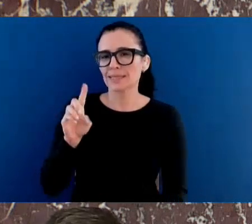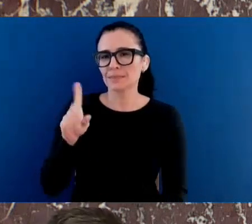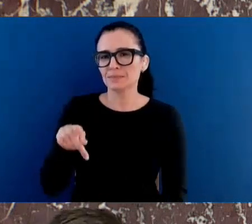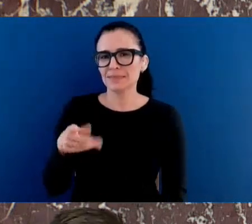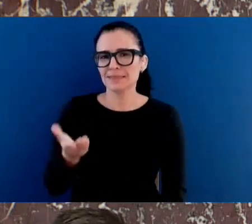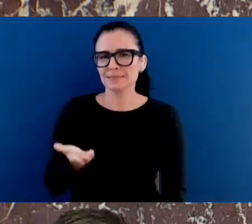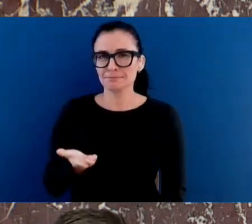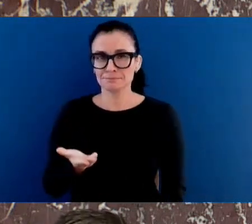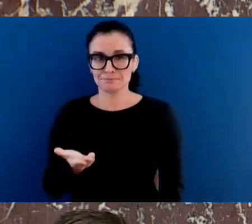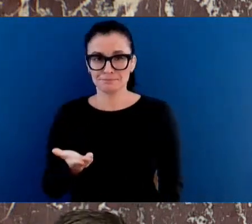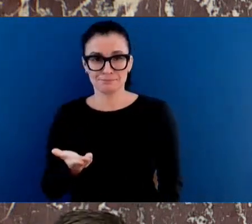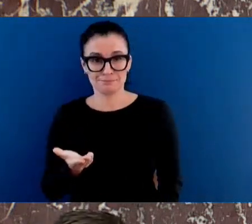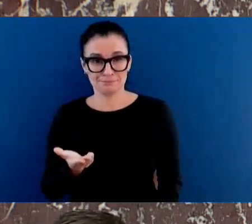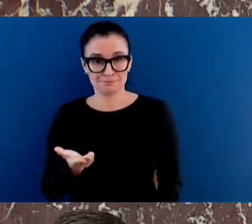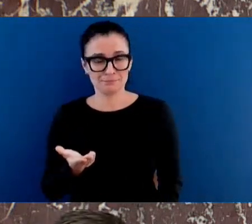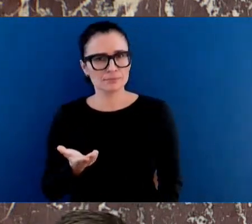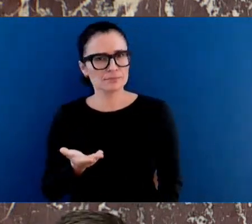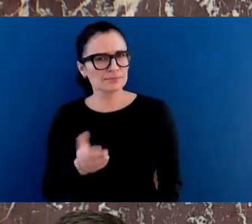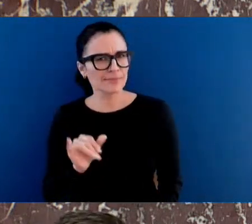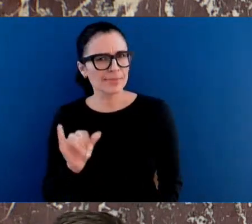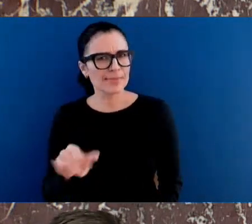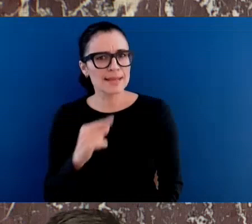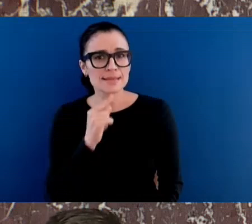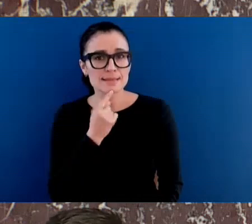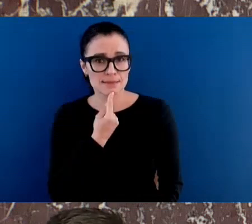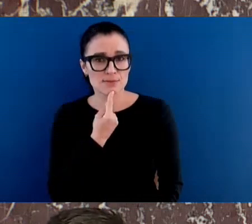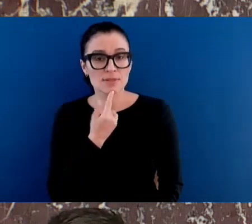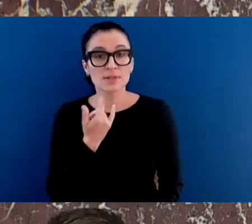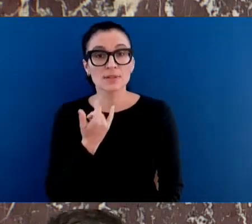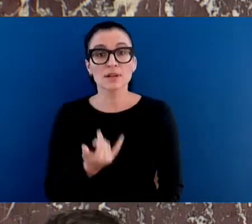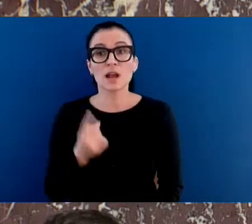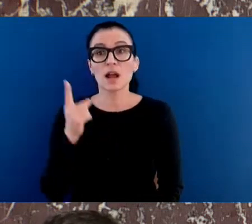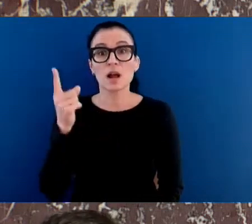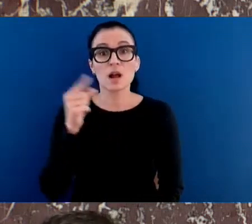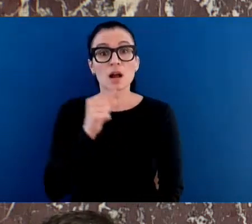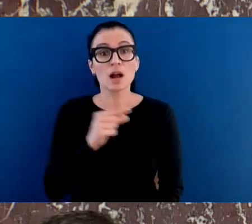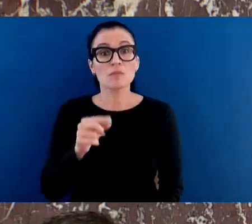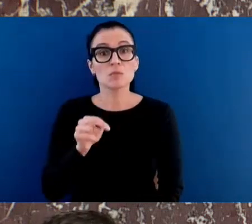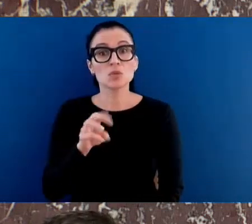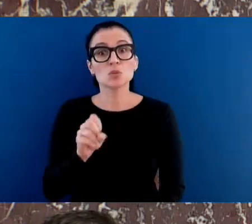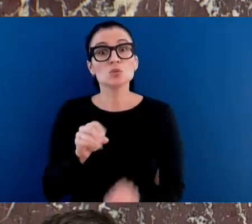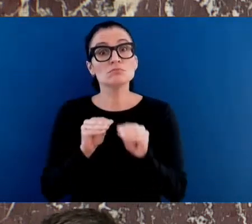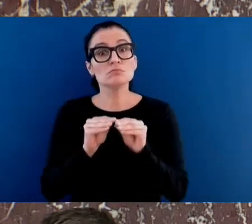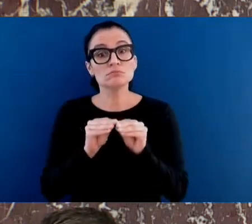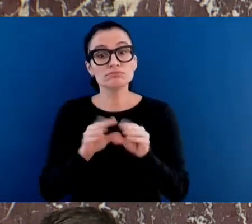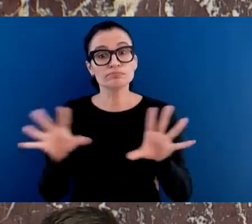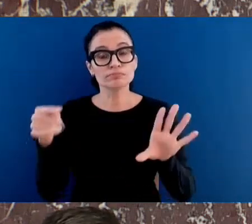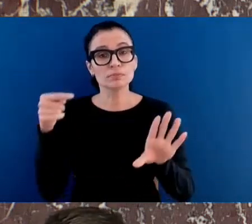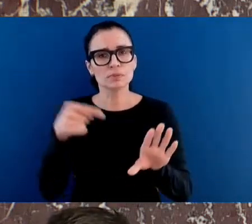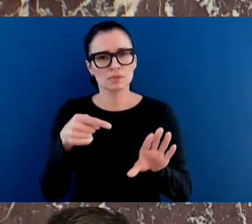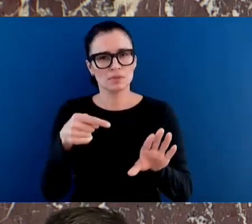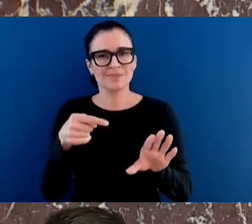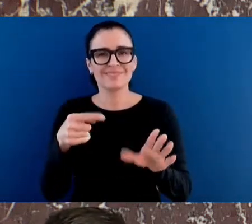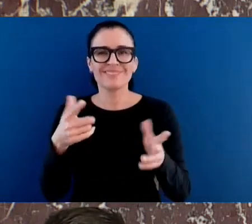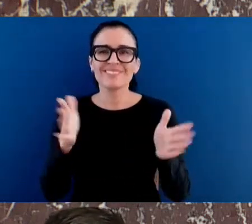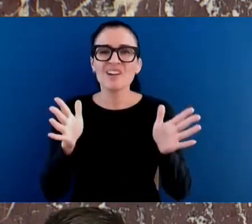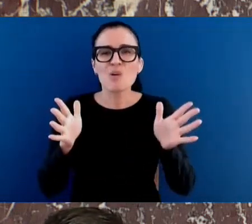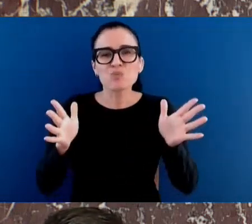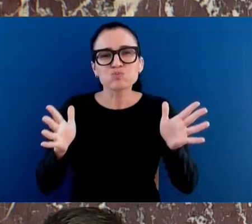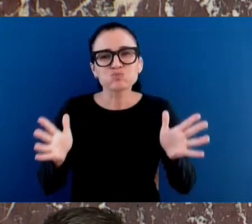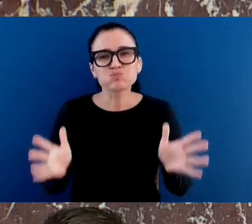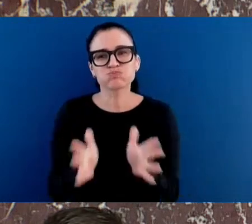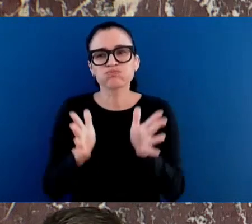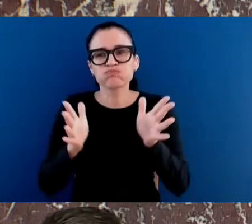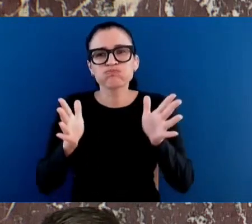government news releases going out promoting the evacuation efforts, conveniently ignoring those same people are now being evicted out of the hotels